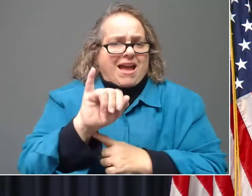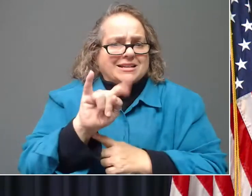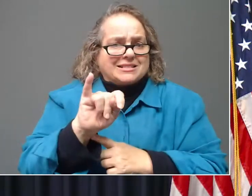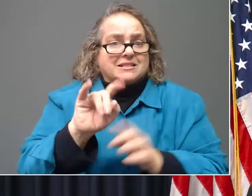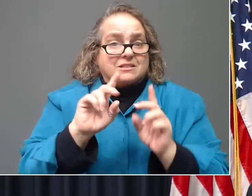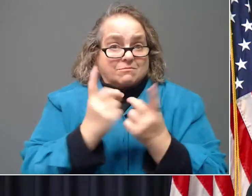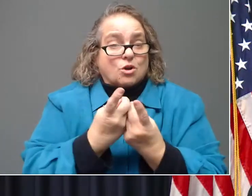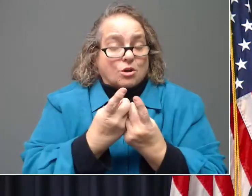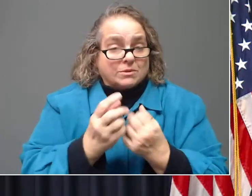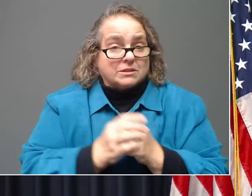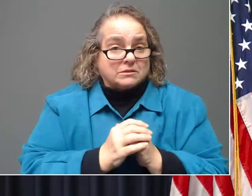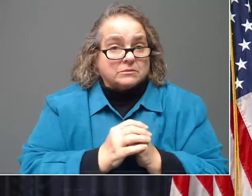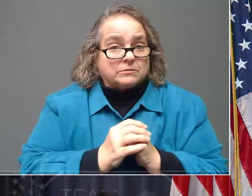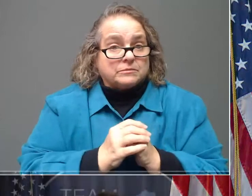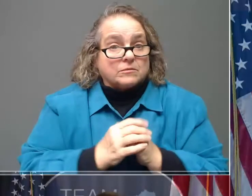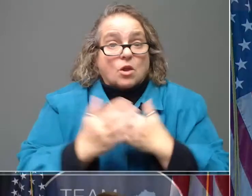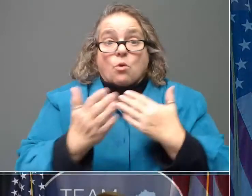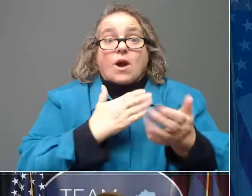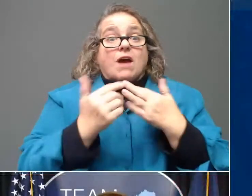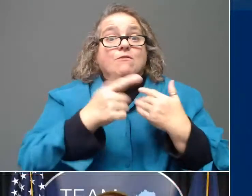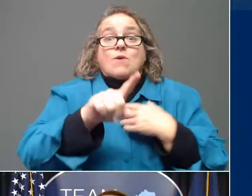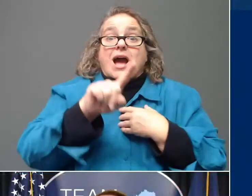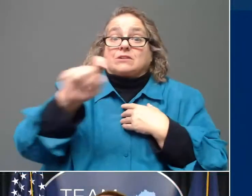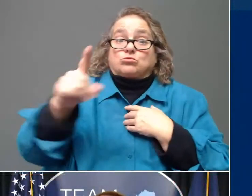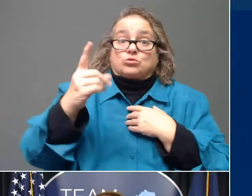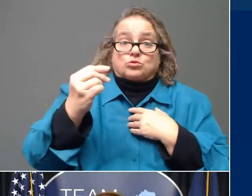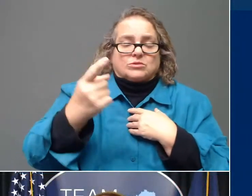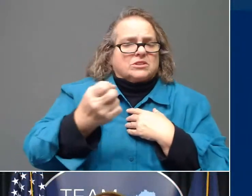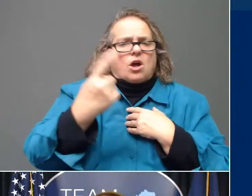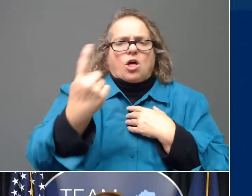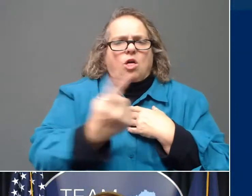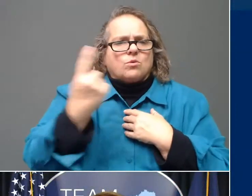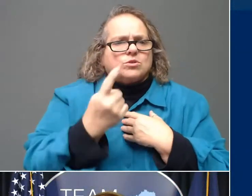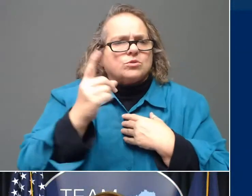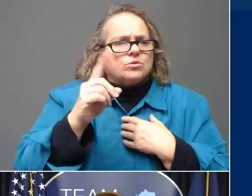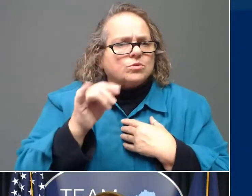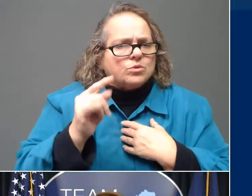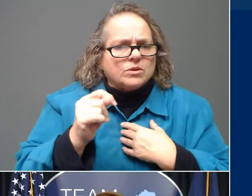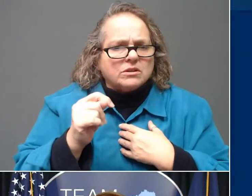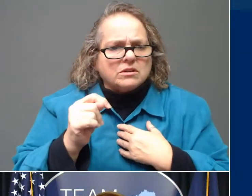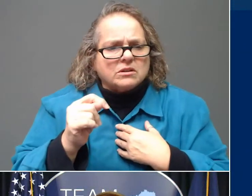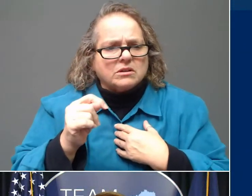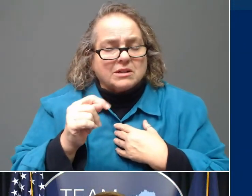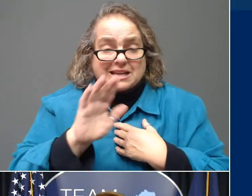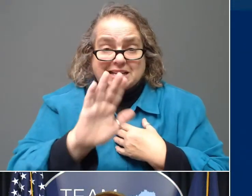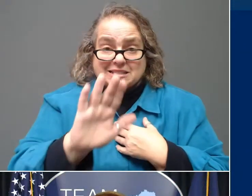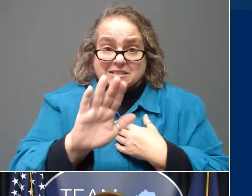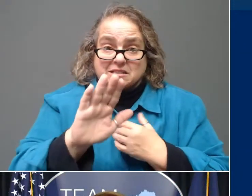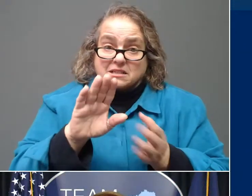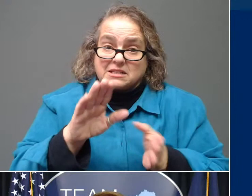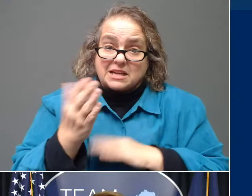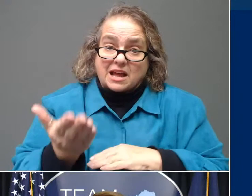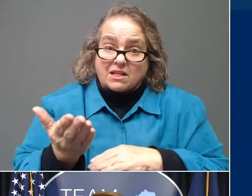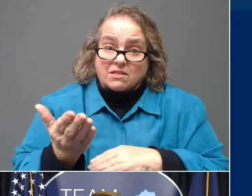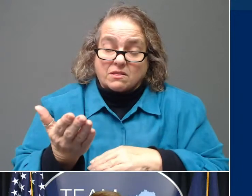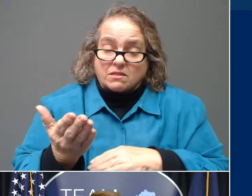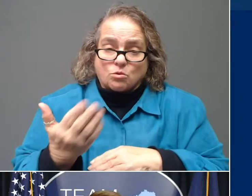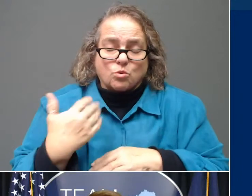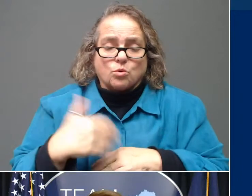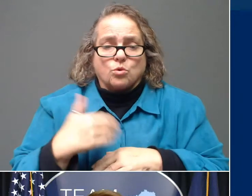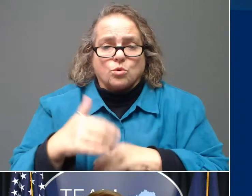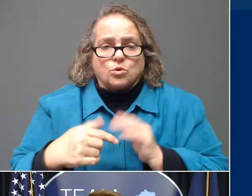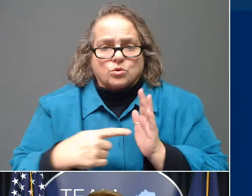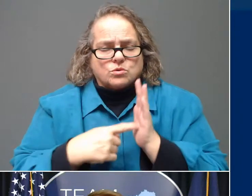And whatever you asked him to do, he was there to do it. And I think his death illustrates the